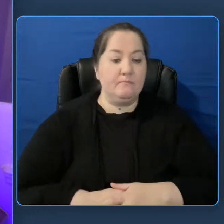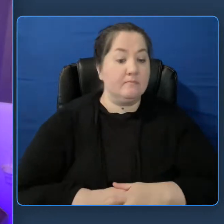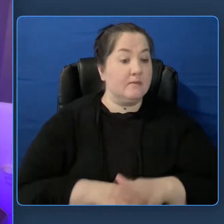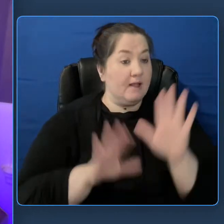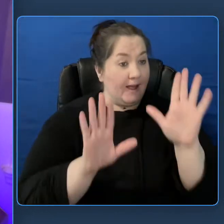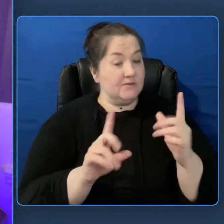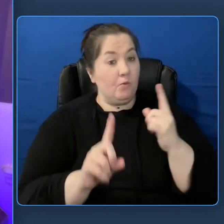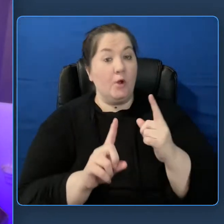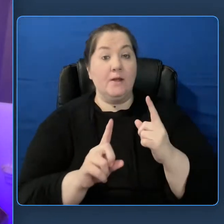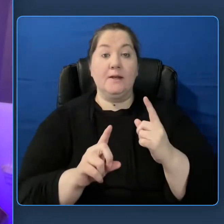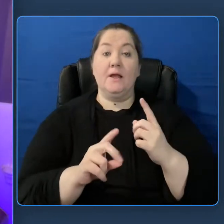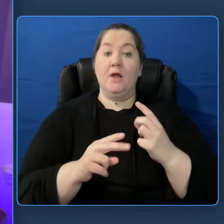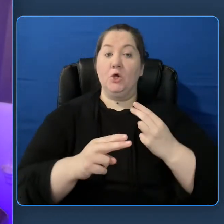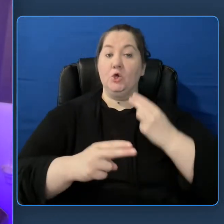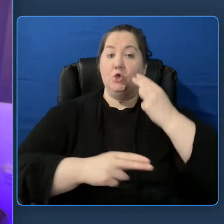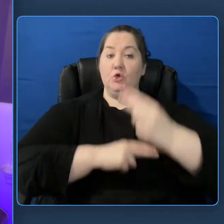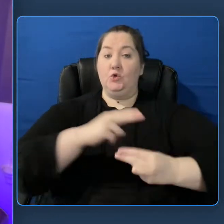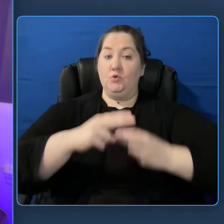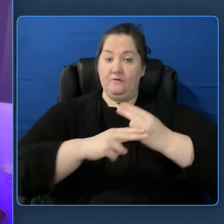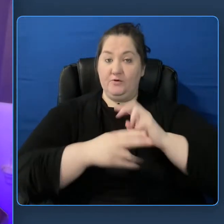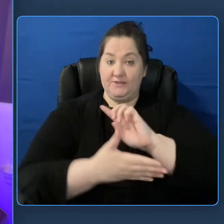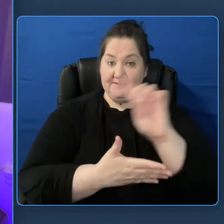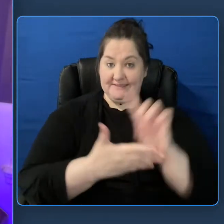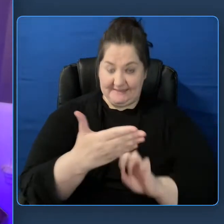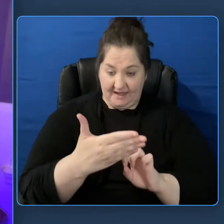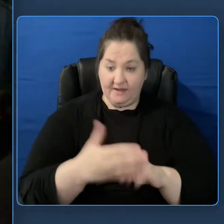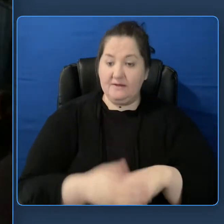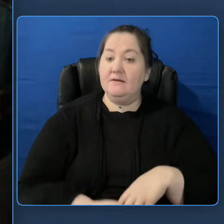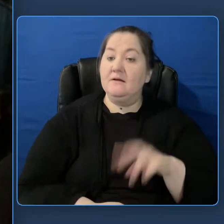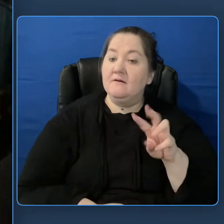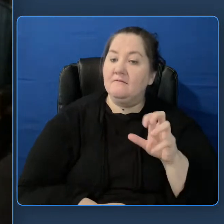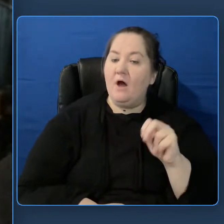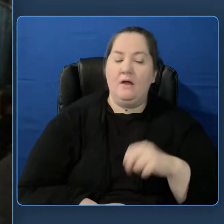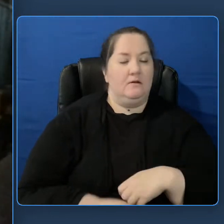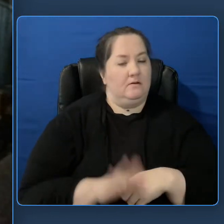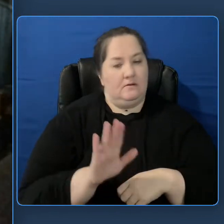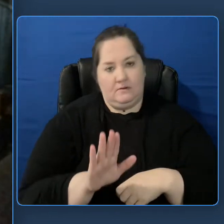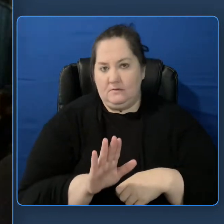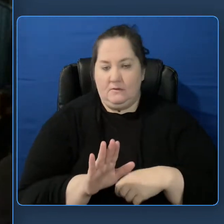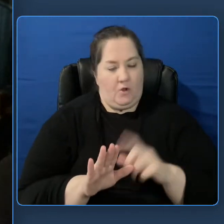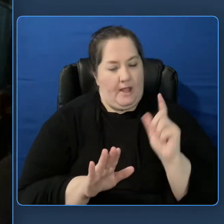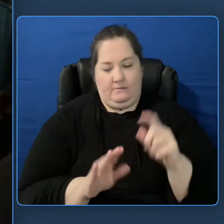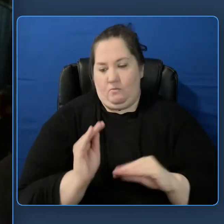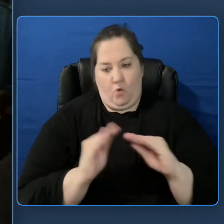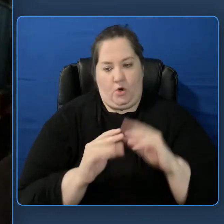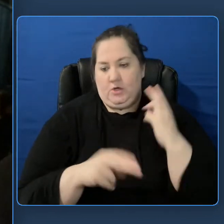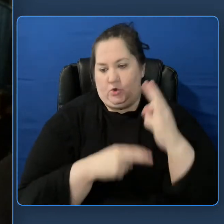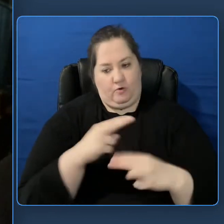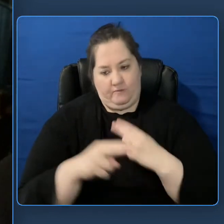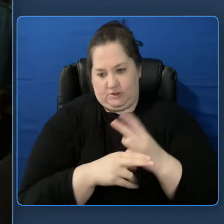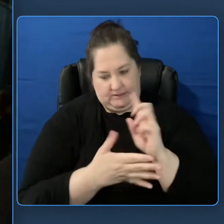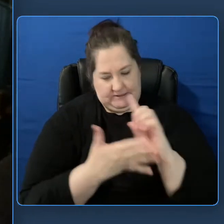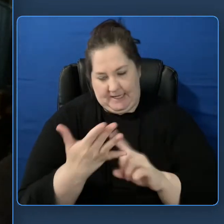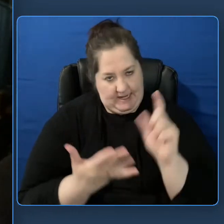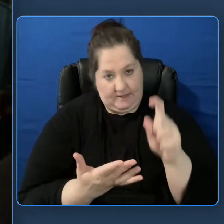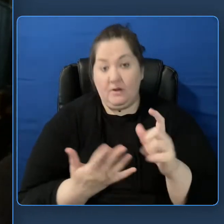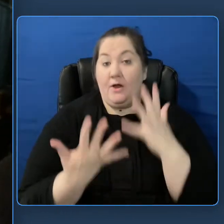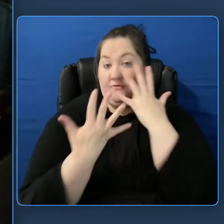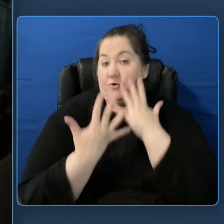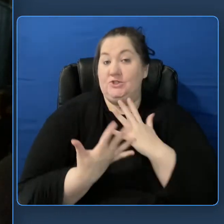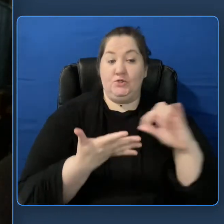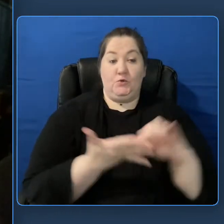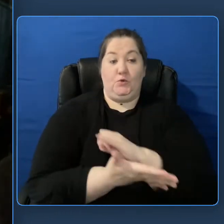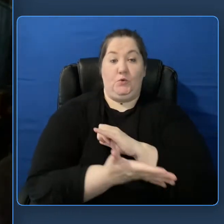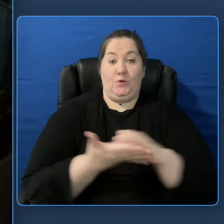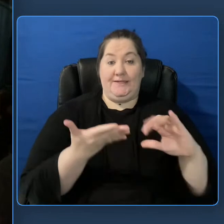Excellent point on universal design. Vaughn. There has to be more universal design. Unfortunately for me, where I am,